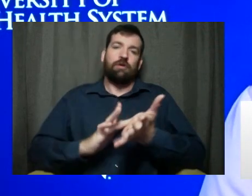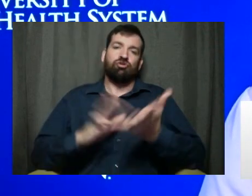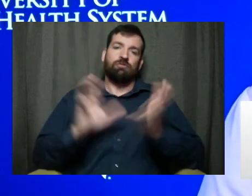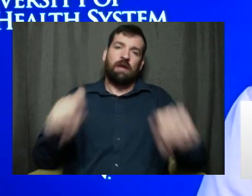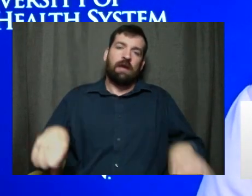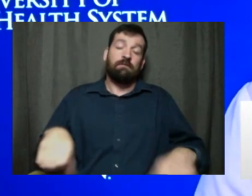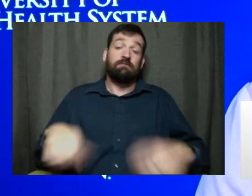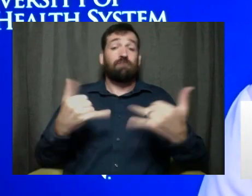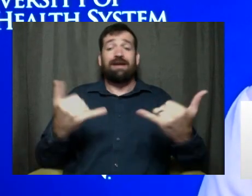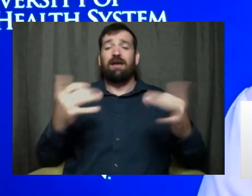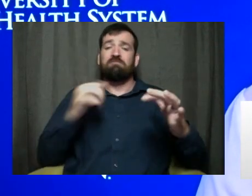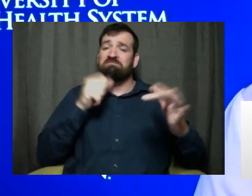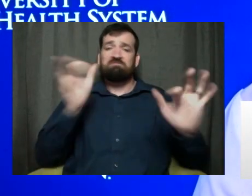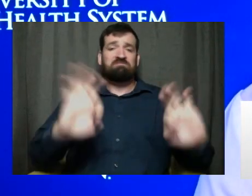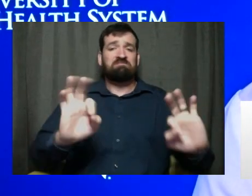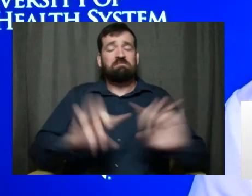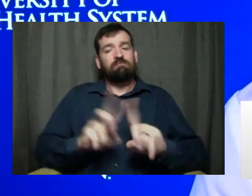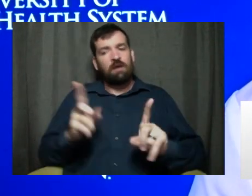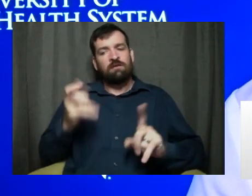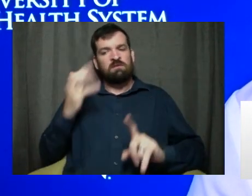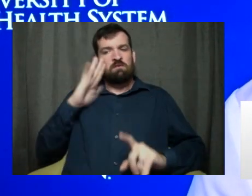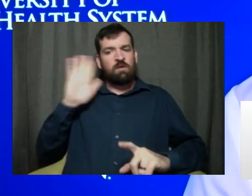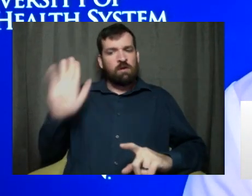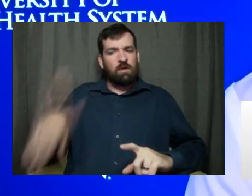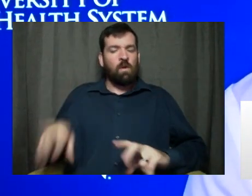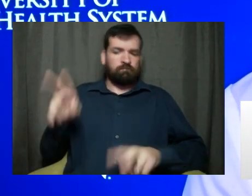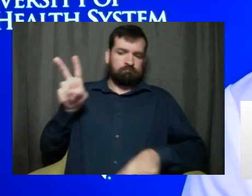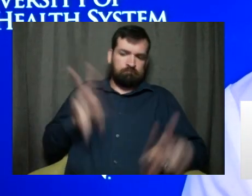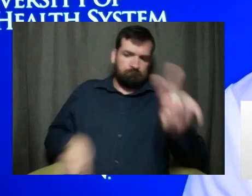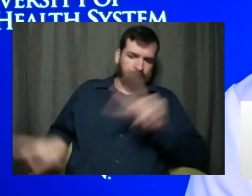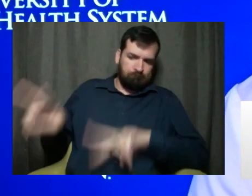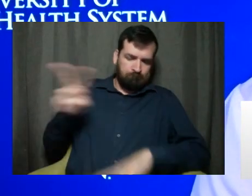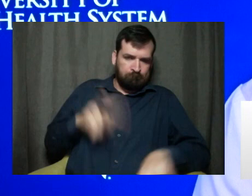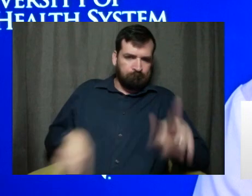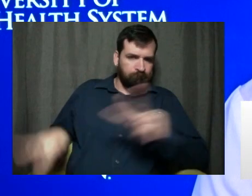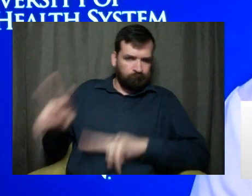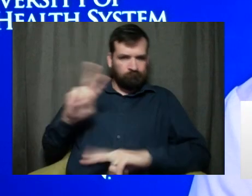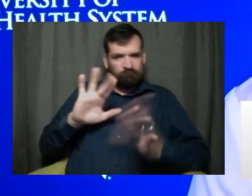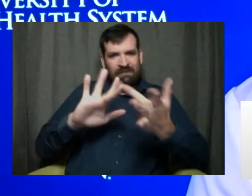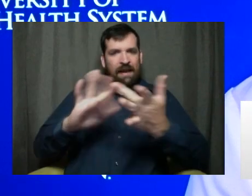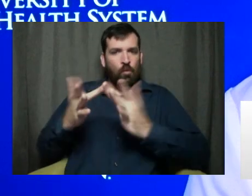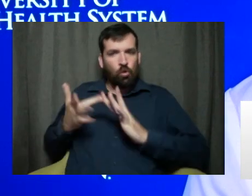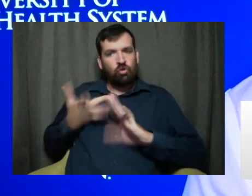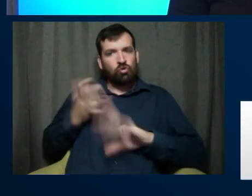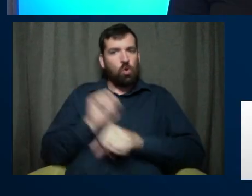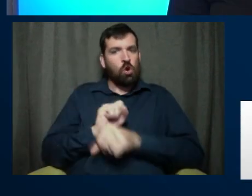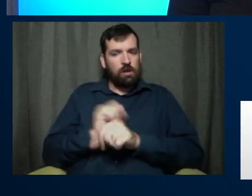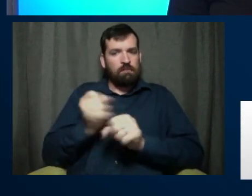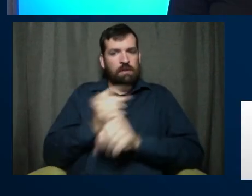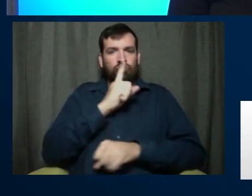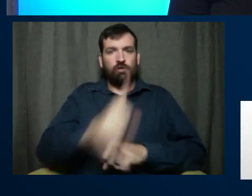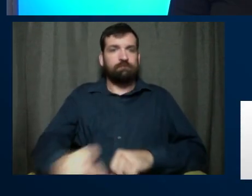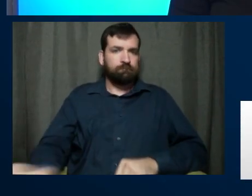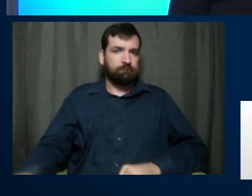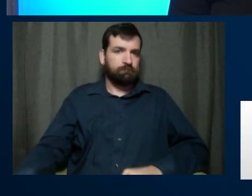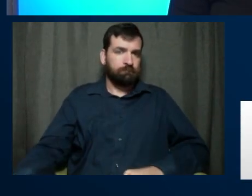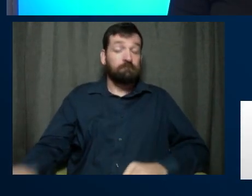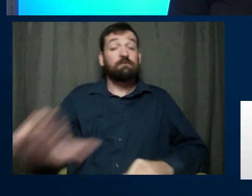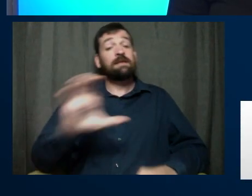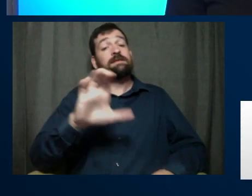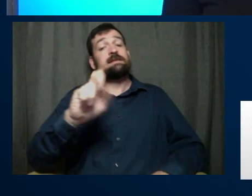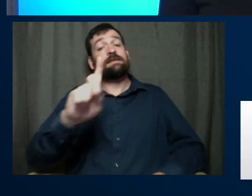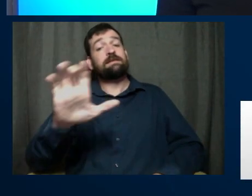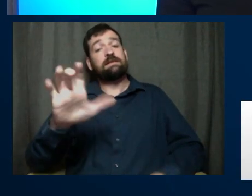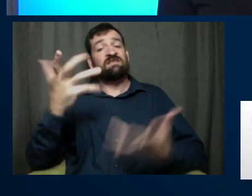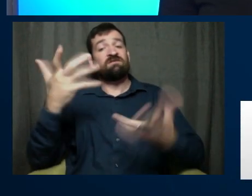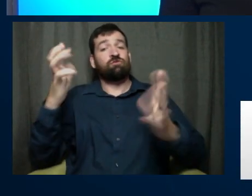issue, but certainly we know that the surveillance networks are working overtime to make sure of that. All right, so the CDC signing off on a